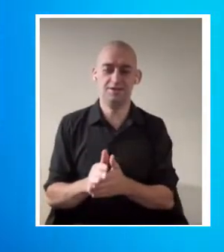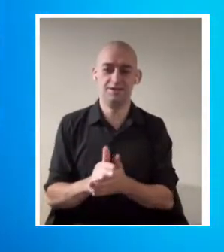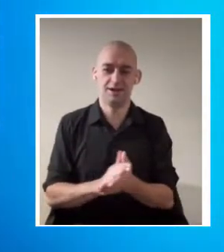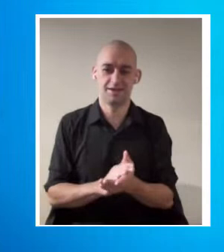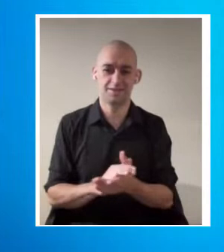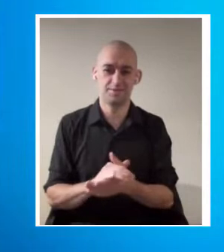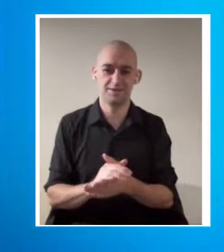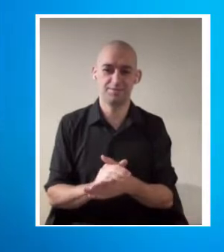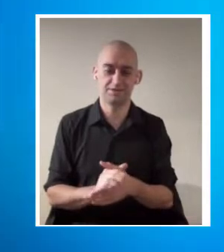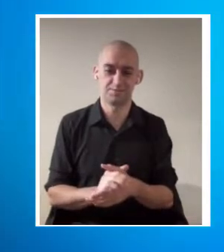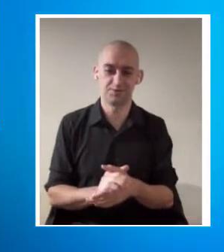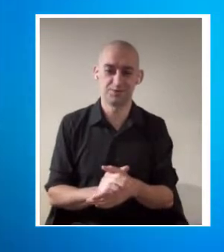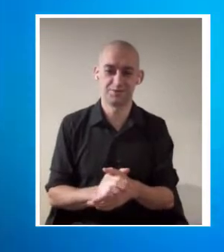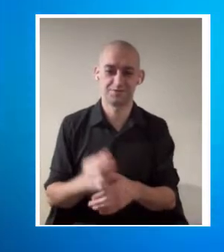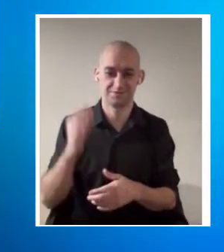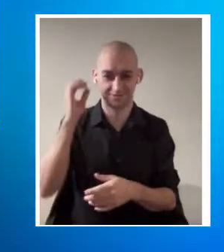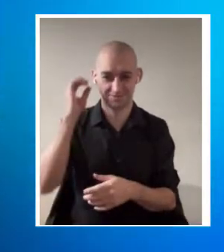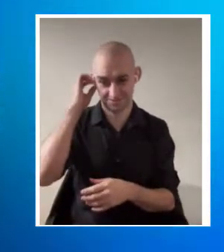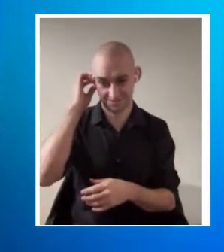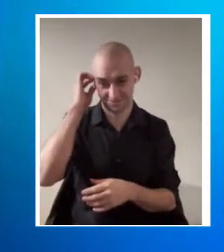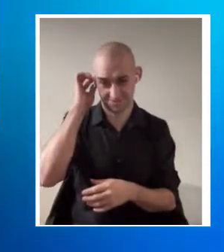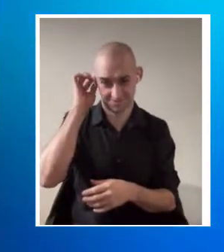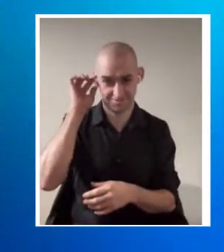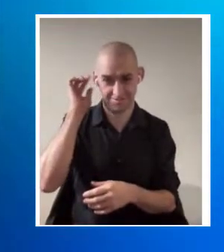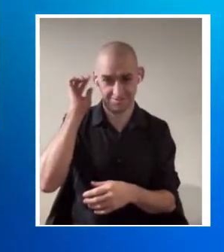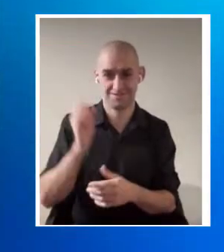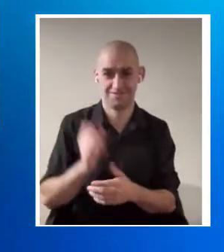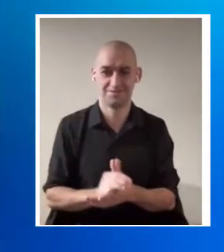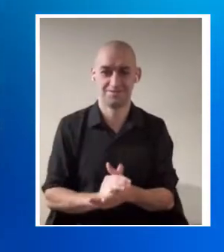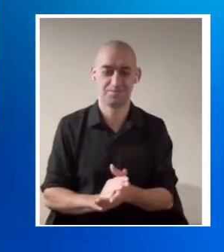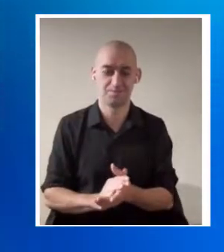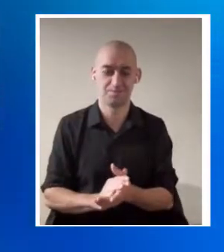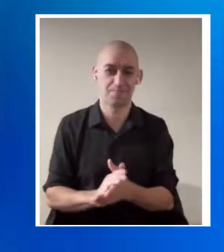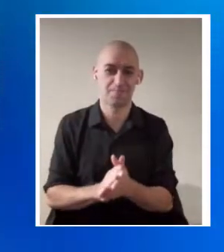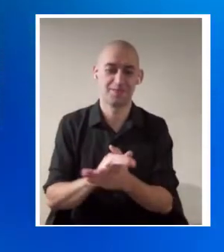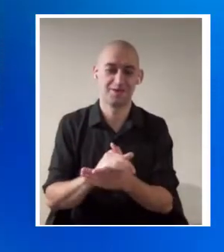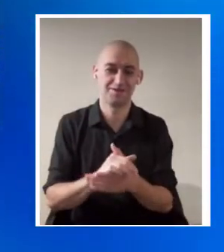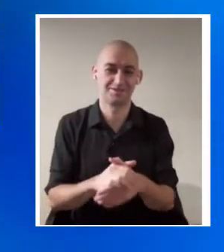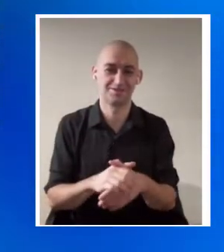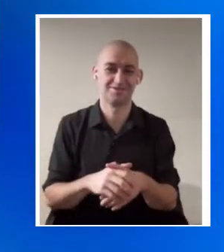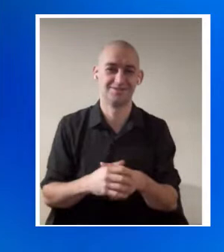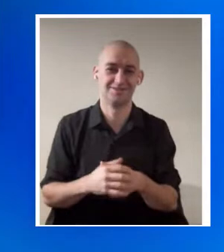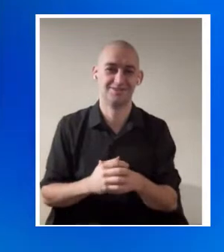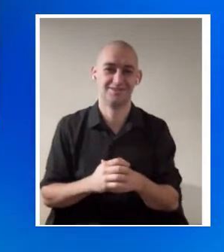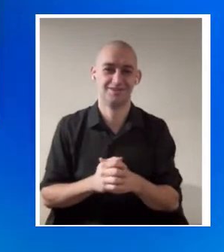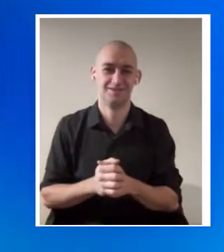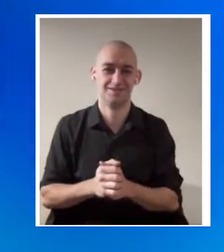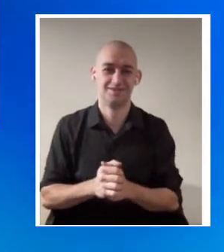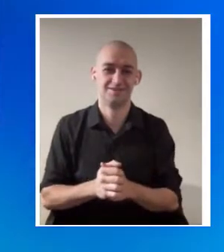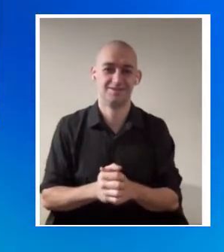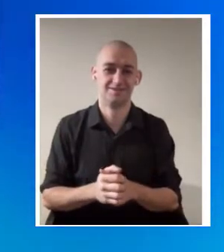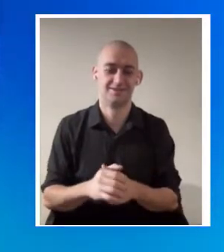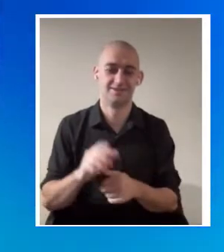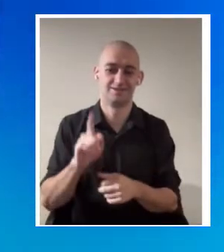$91,100 for housing, utilities, and related expenses. And that comes out to